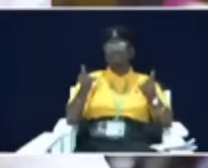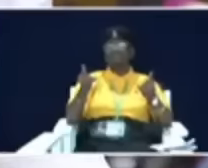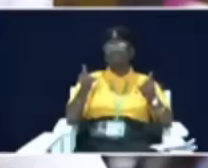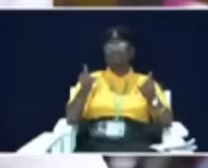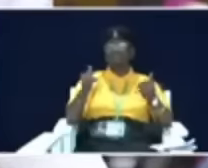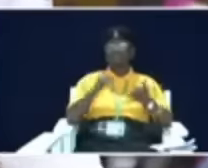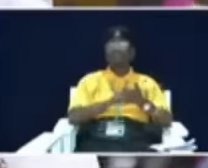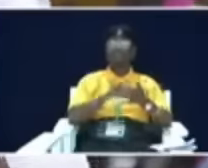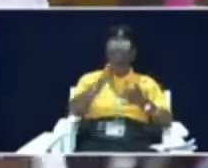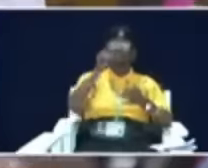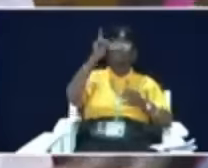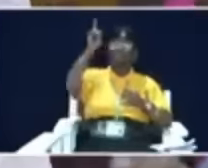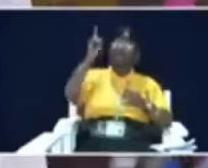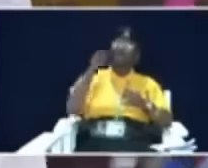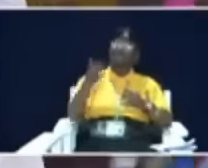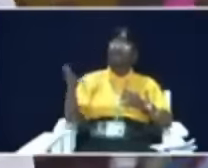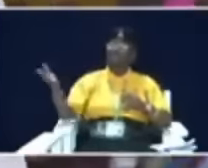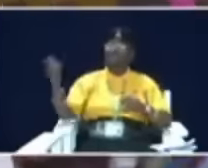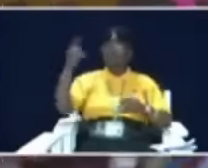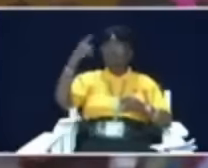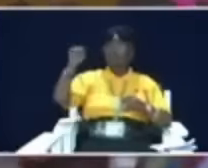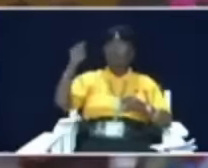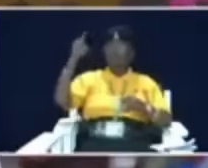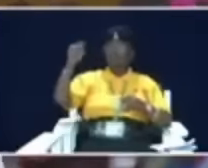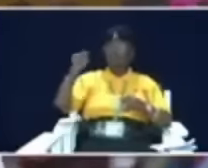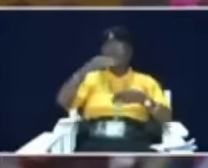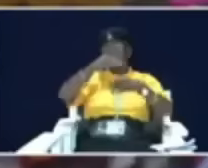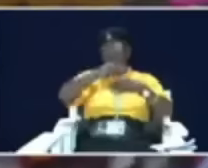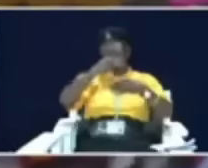it is one thing for the wall to fall.